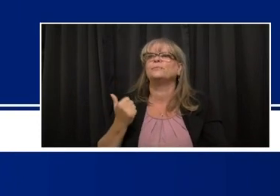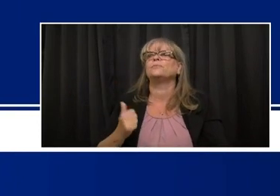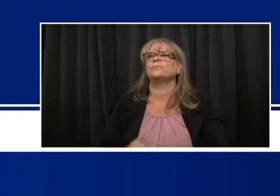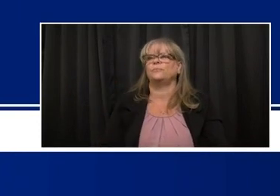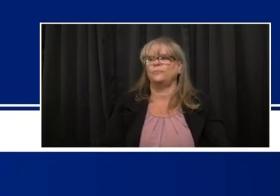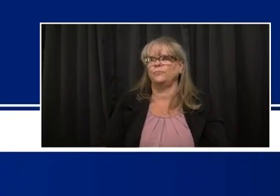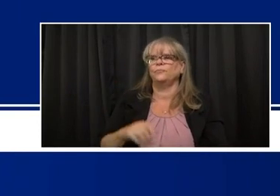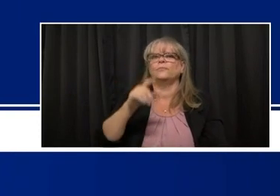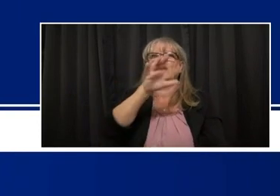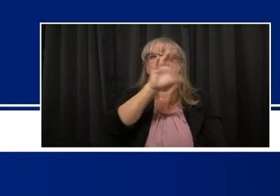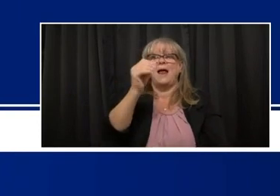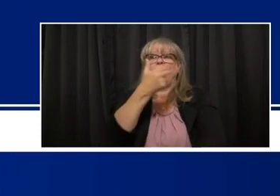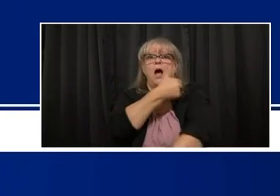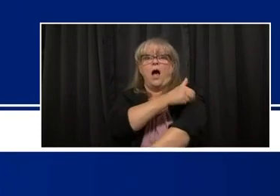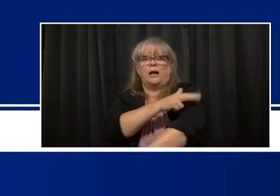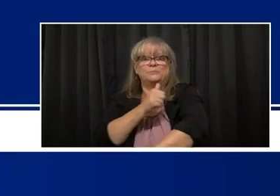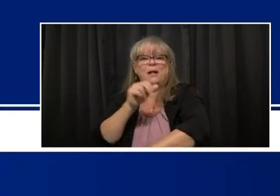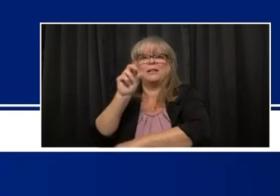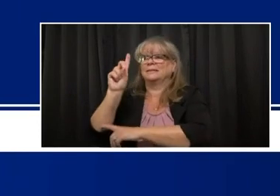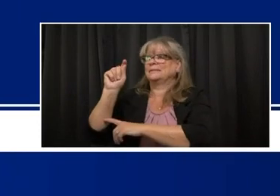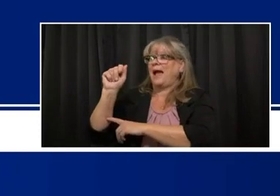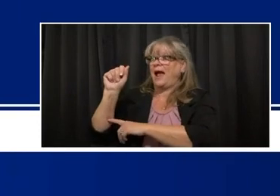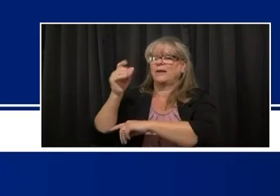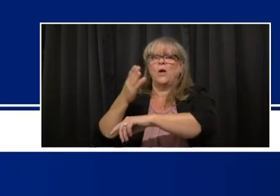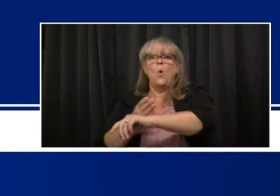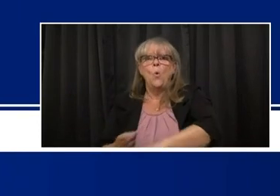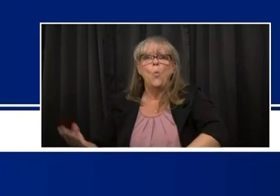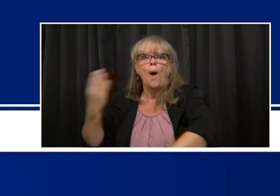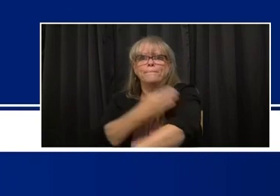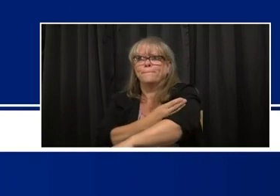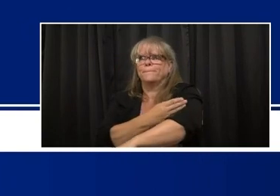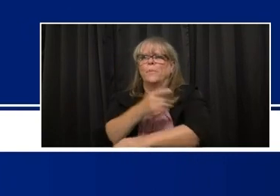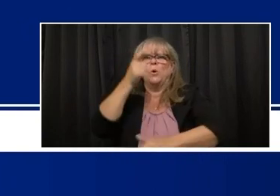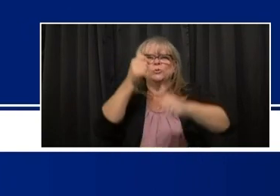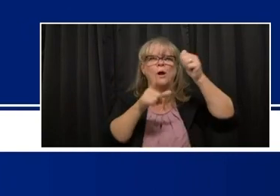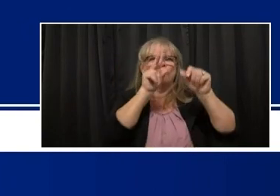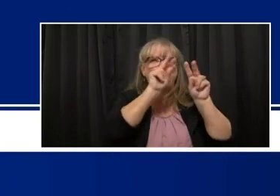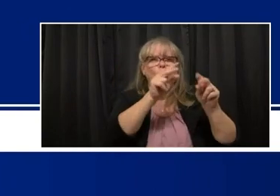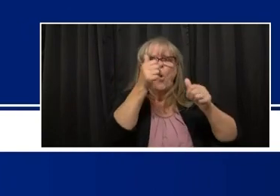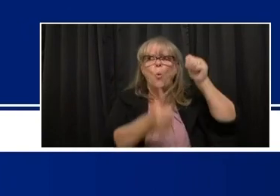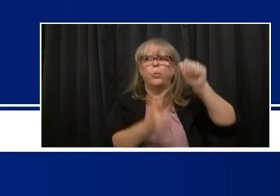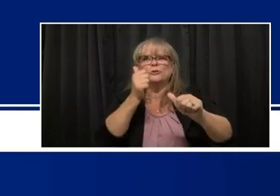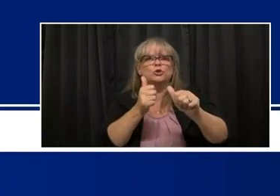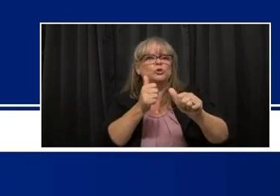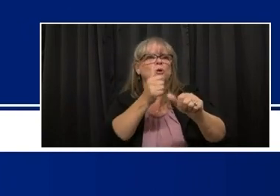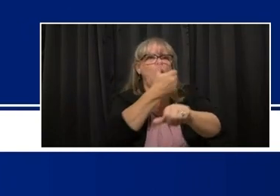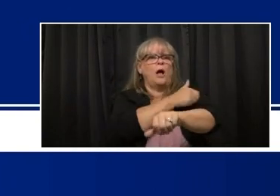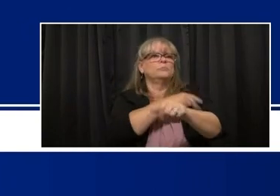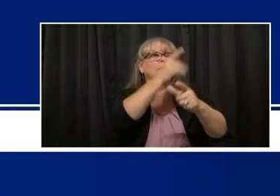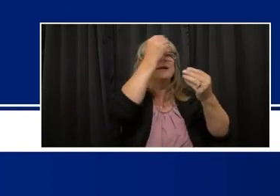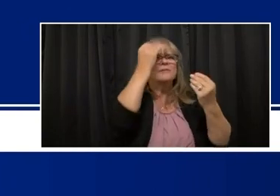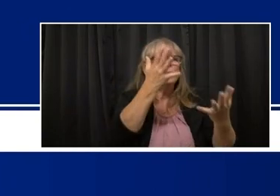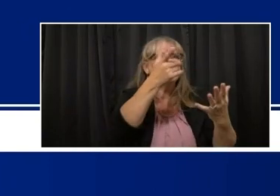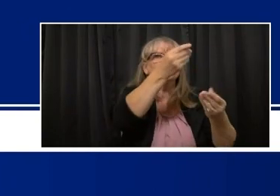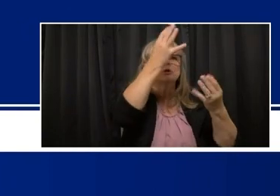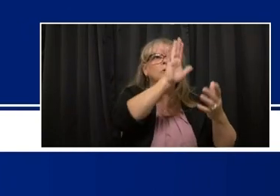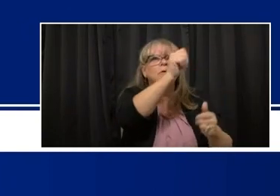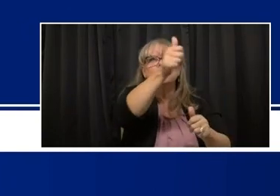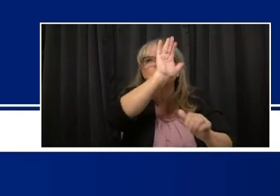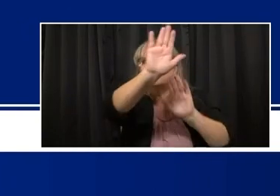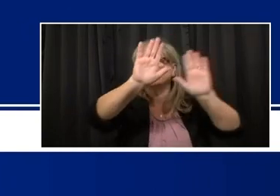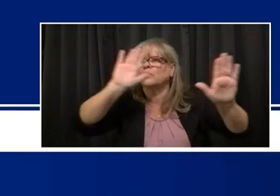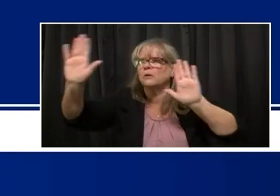includes patient level demographics, which is a really important change. We also are presenting much more detailed information on